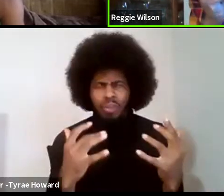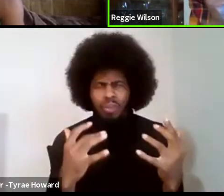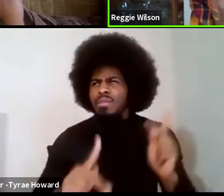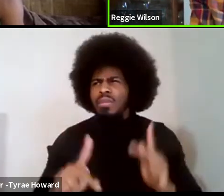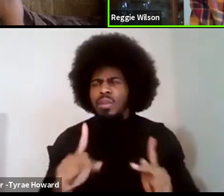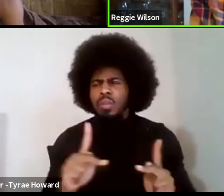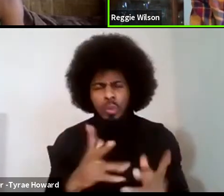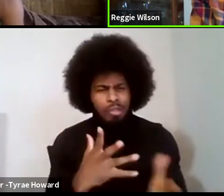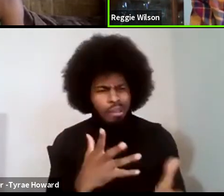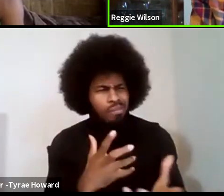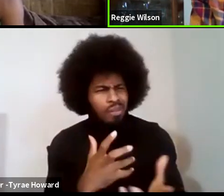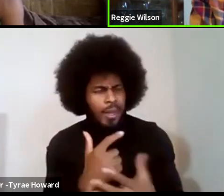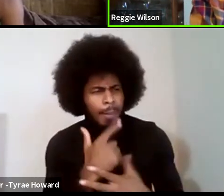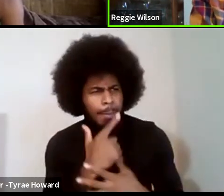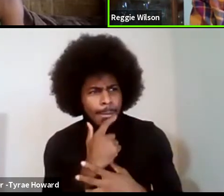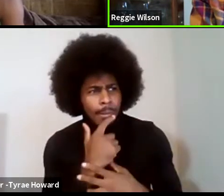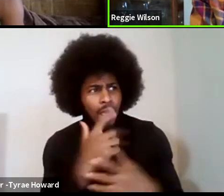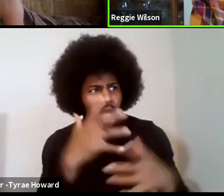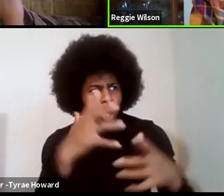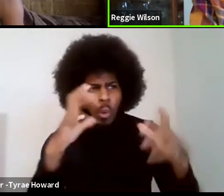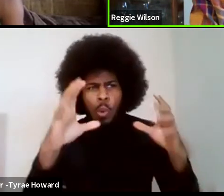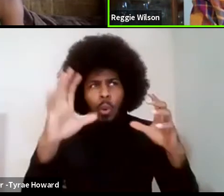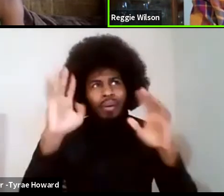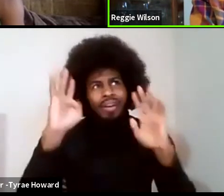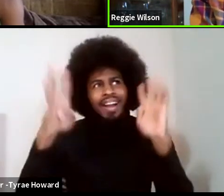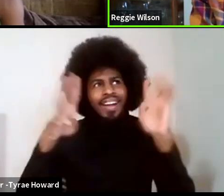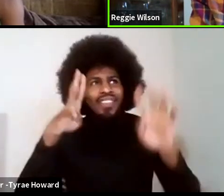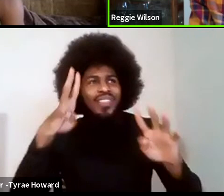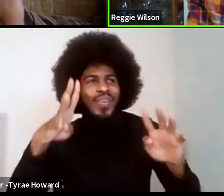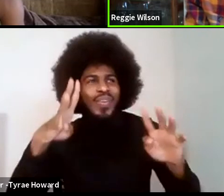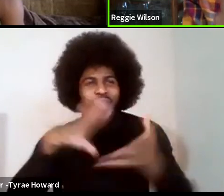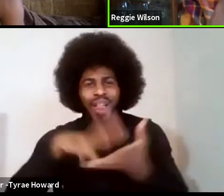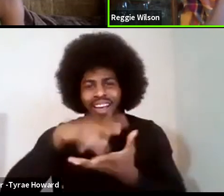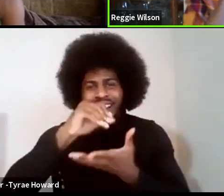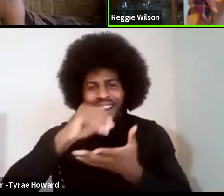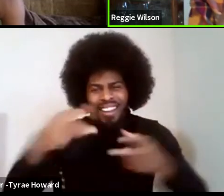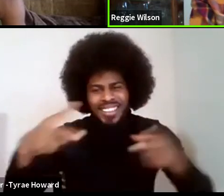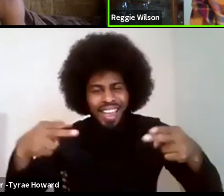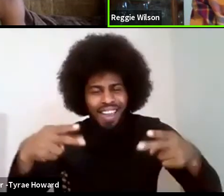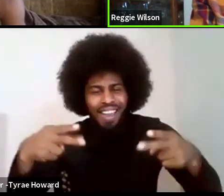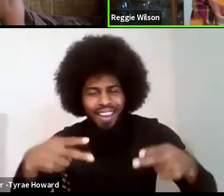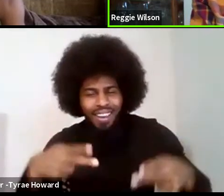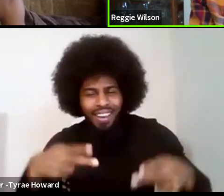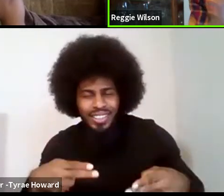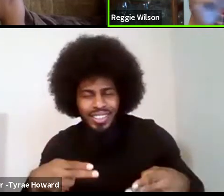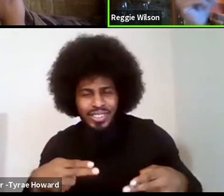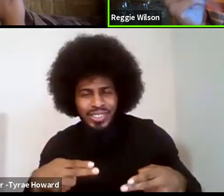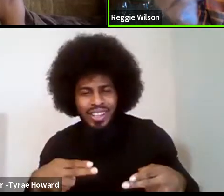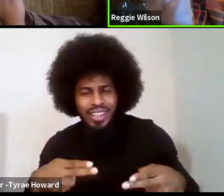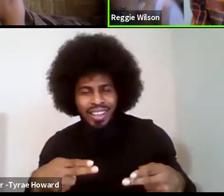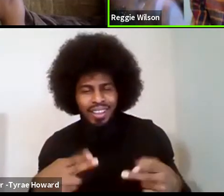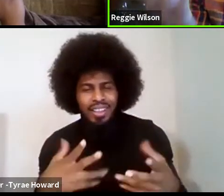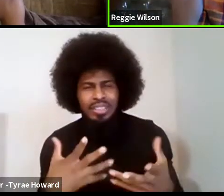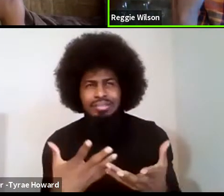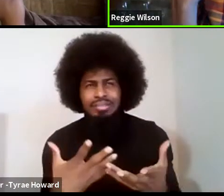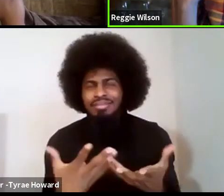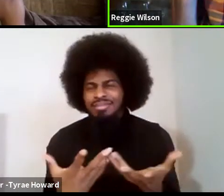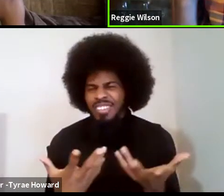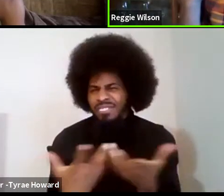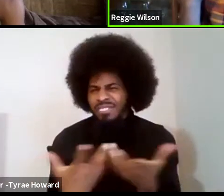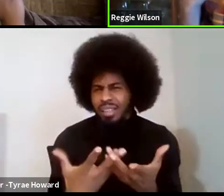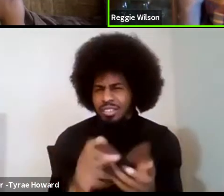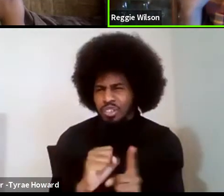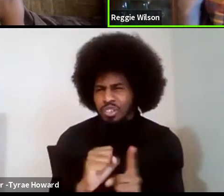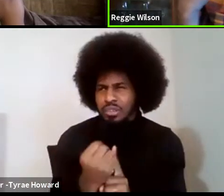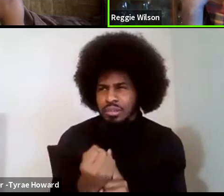choreographers to learn how to edit, make shorter pieces, get to the point kind of situation. And I feel like the folks in